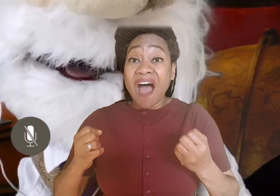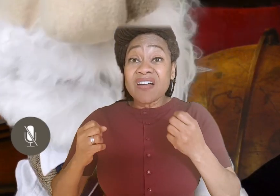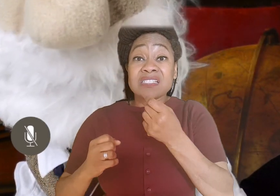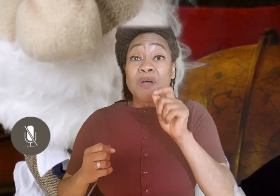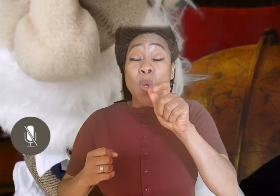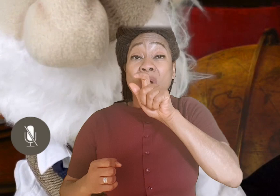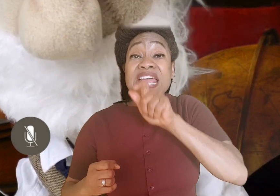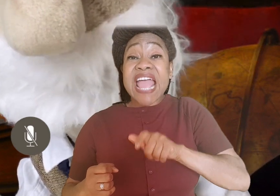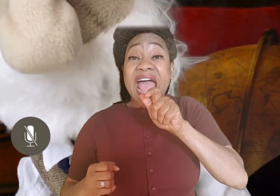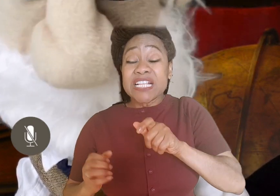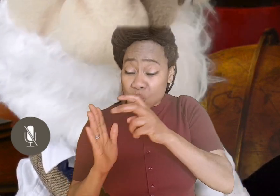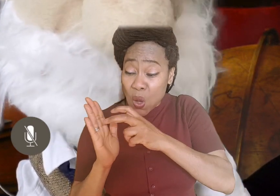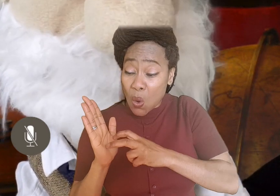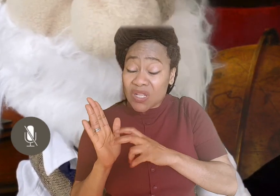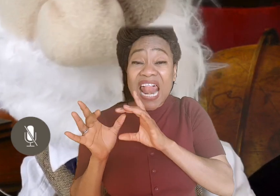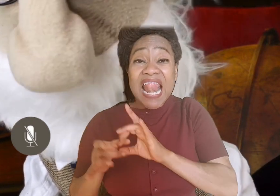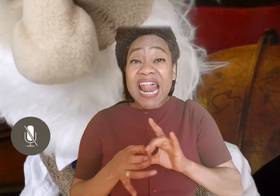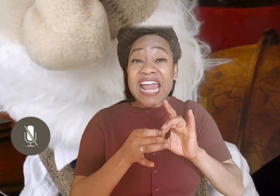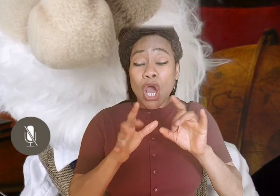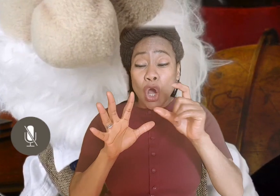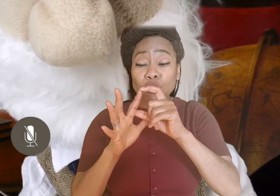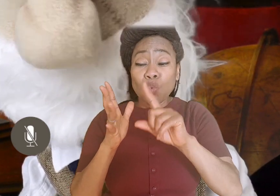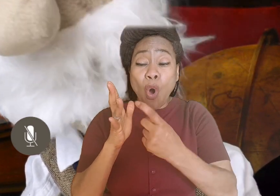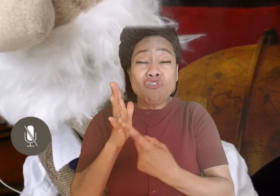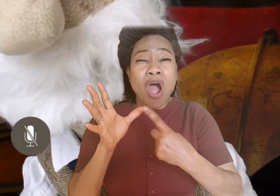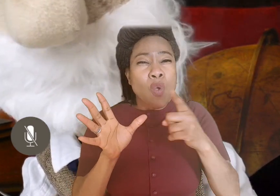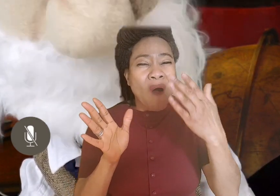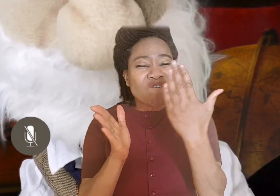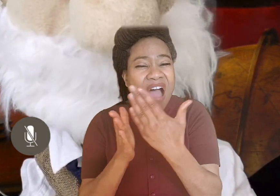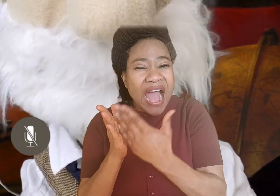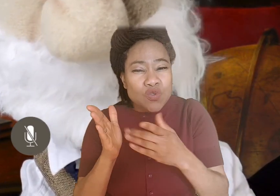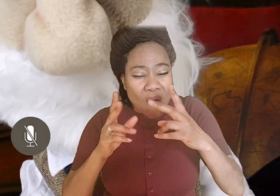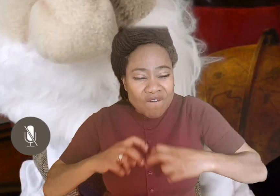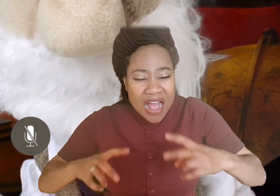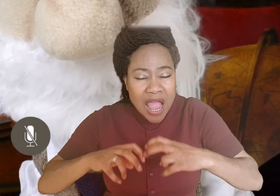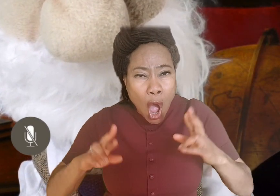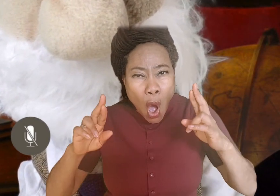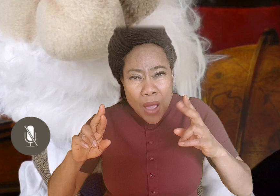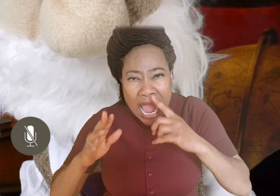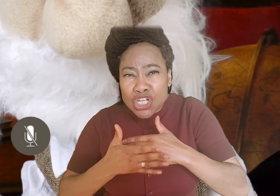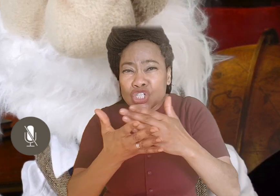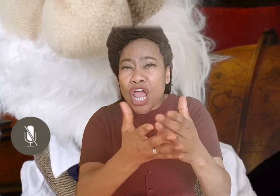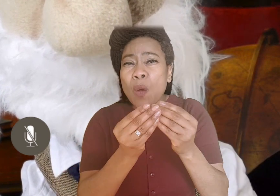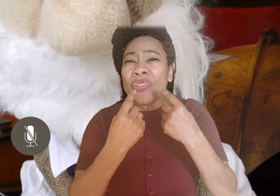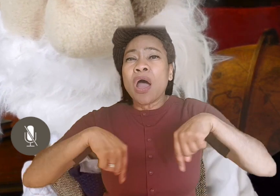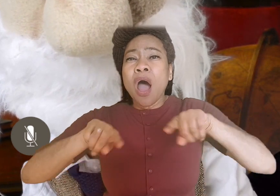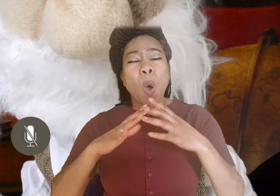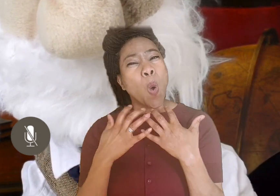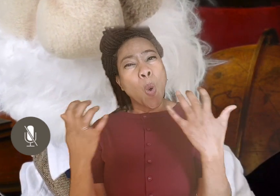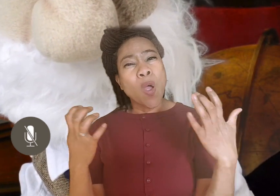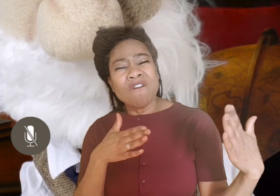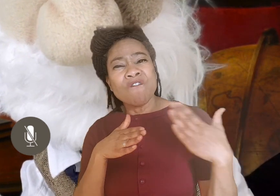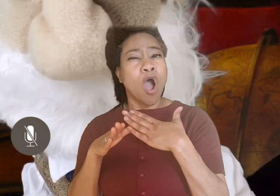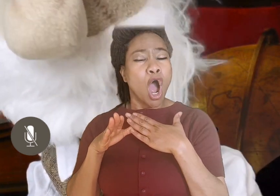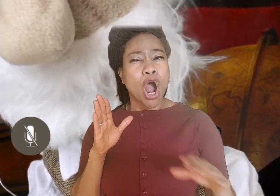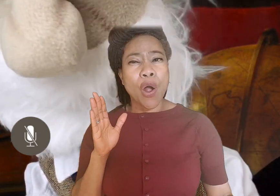case notes on Dora here with some of your facts and findings, and I was hoping you could share some of them with the audience. First off,